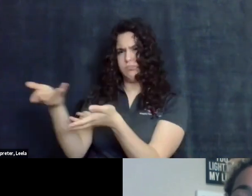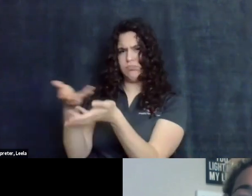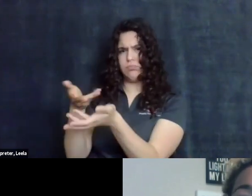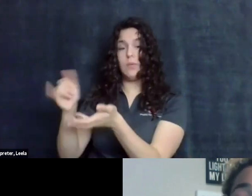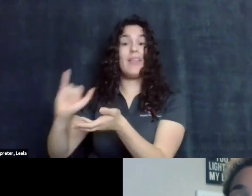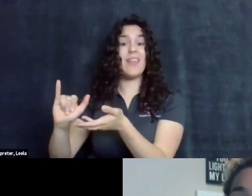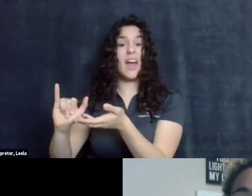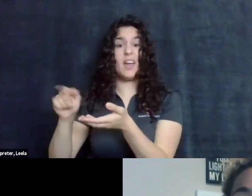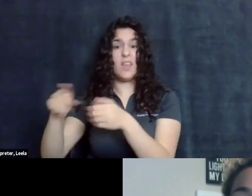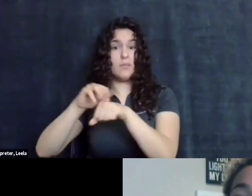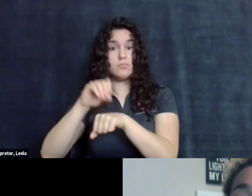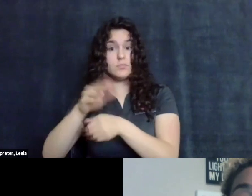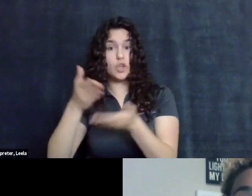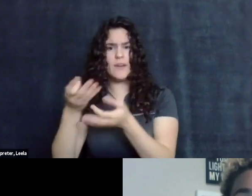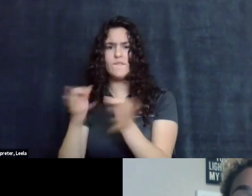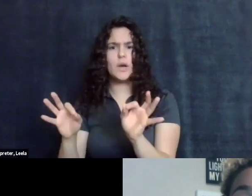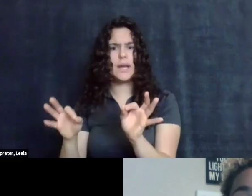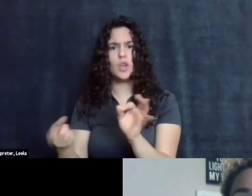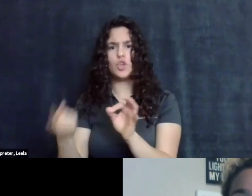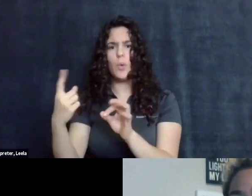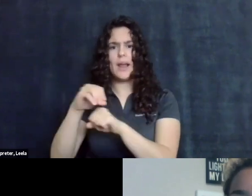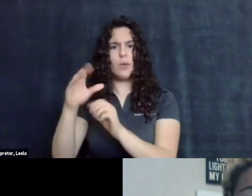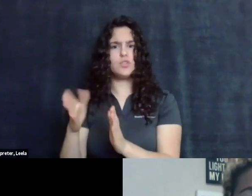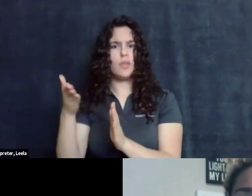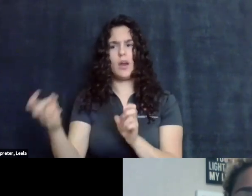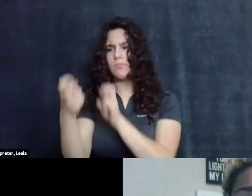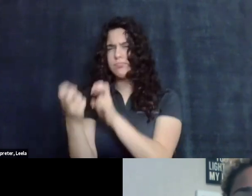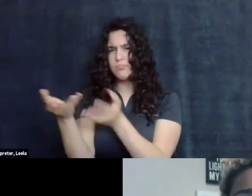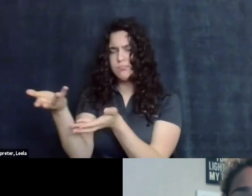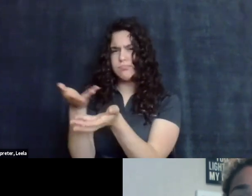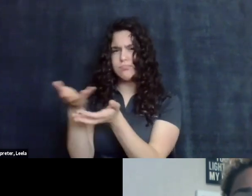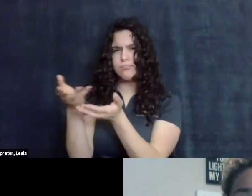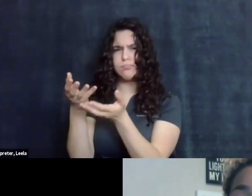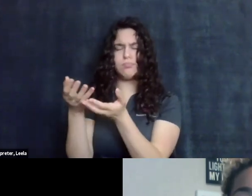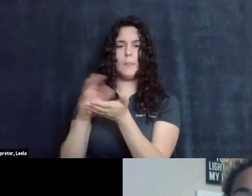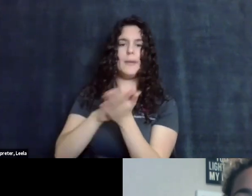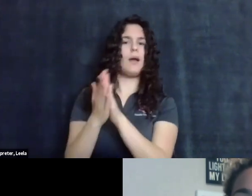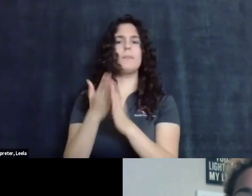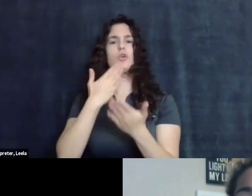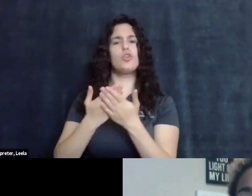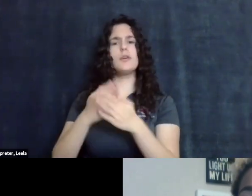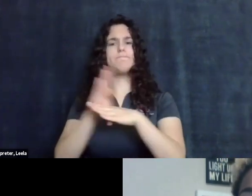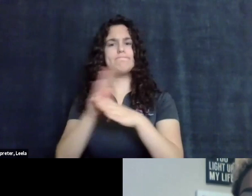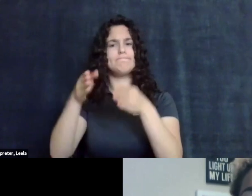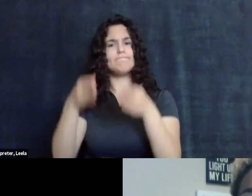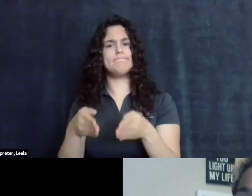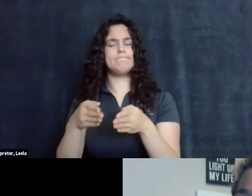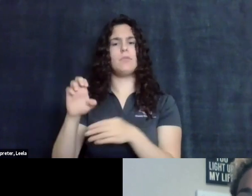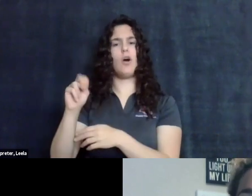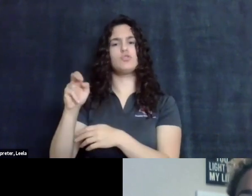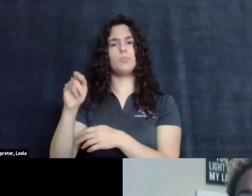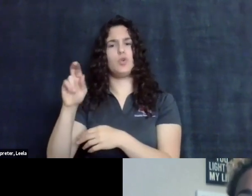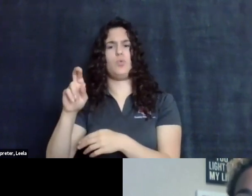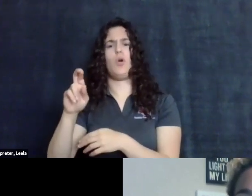charge. They have a counselor that will work with you to just help you be the best entrepreneur that you can possibly be. So we have tons